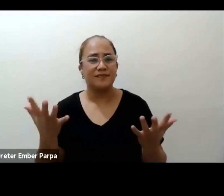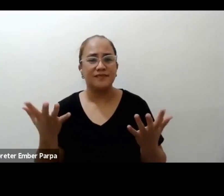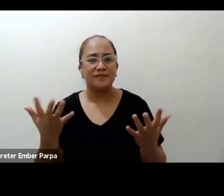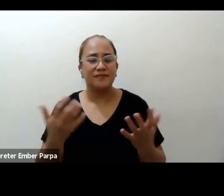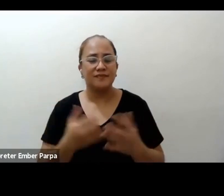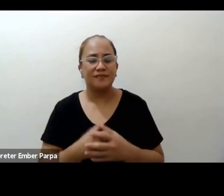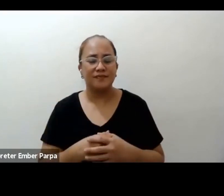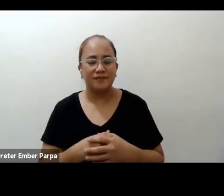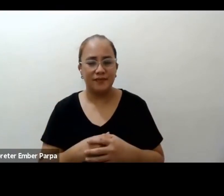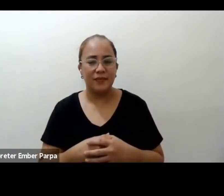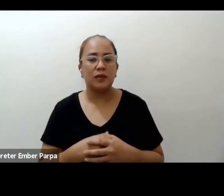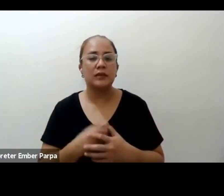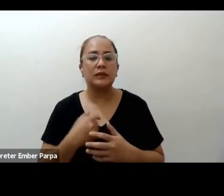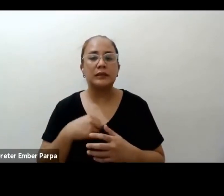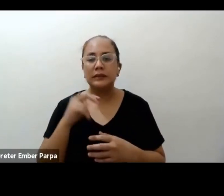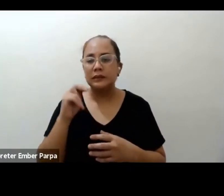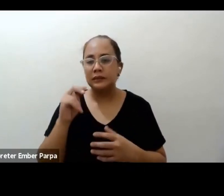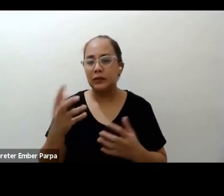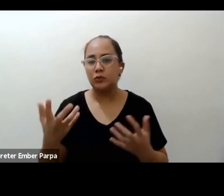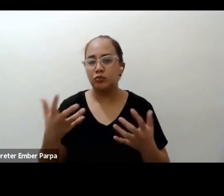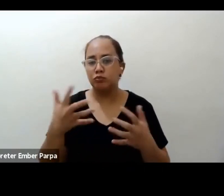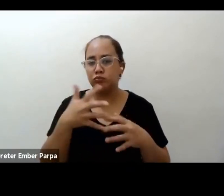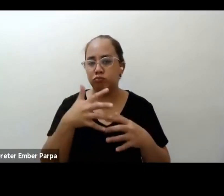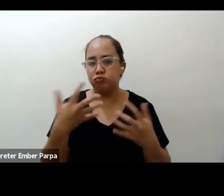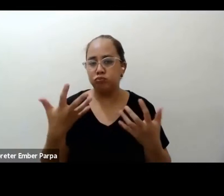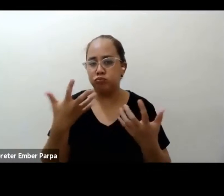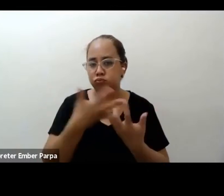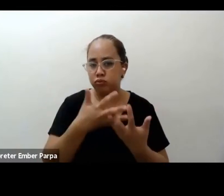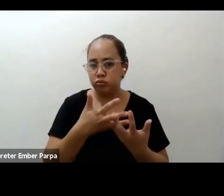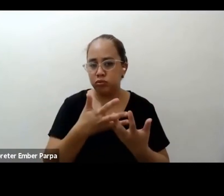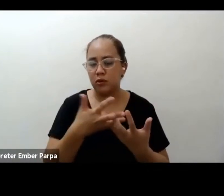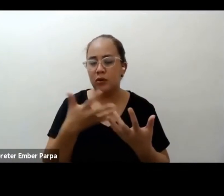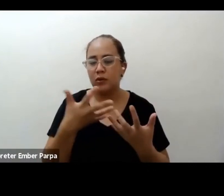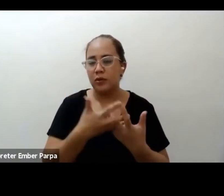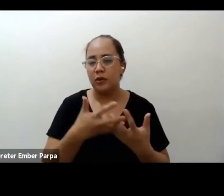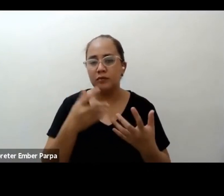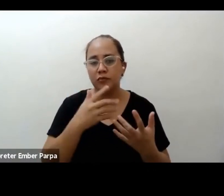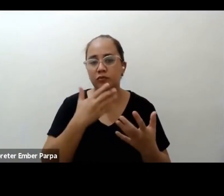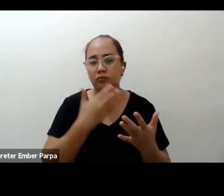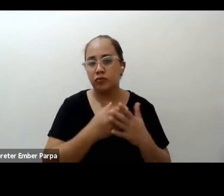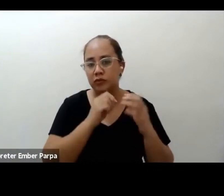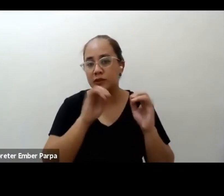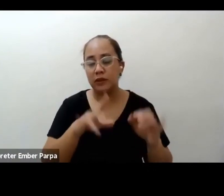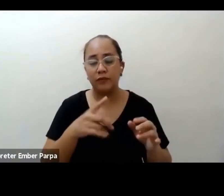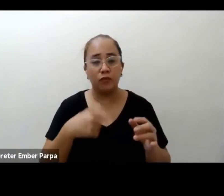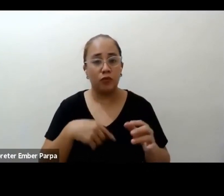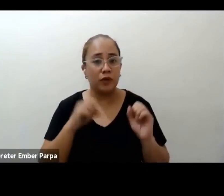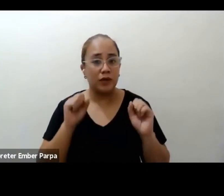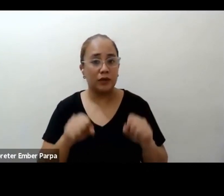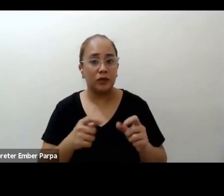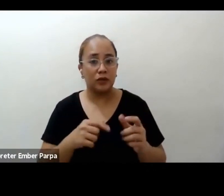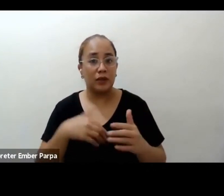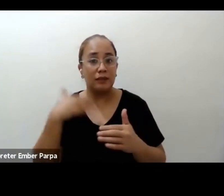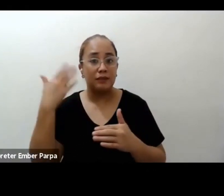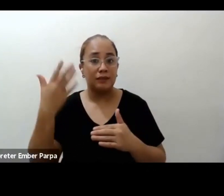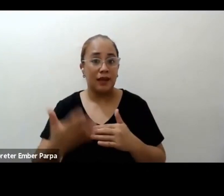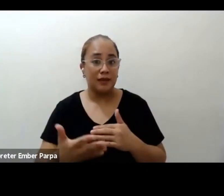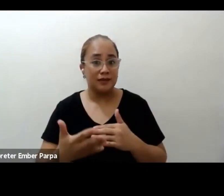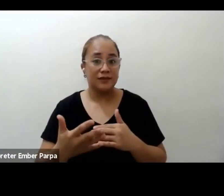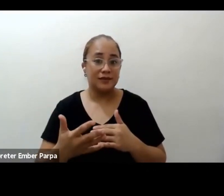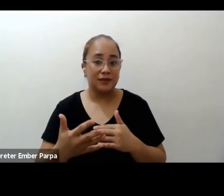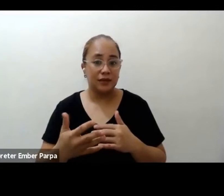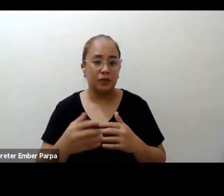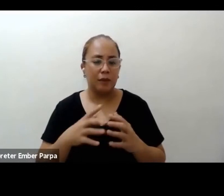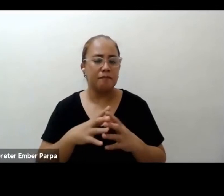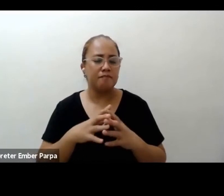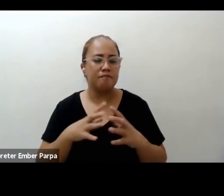Pero kailangan mong i-integrate yun. That system. So if we can do that in the next term, I think